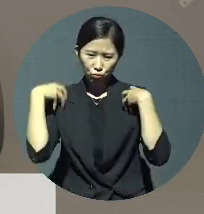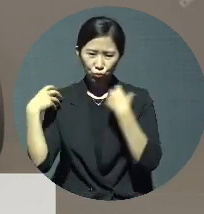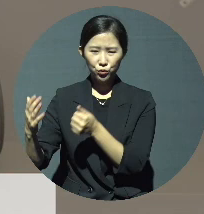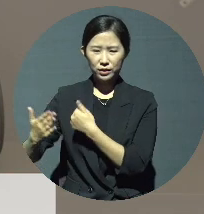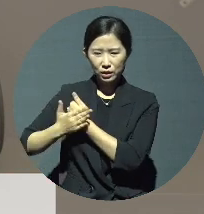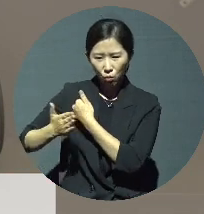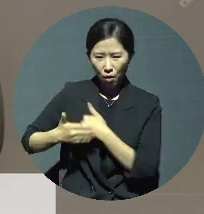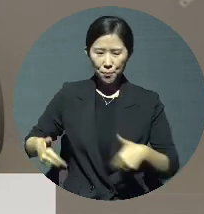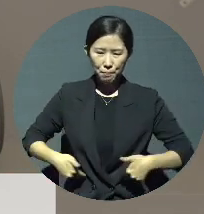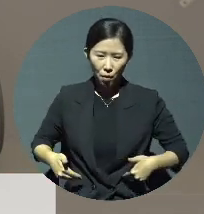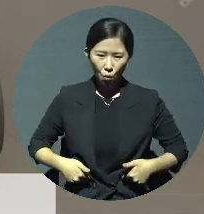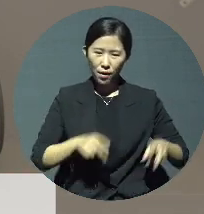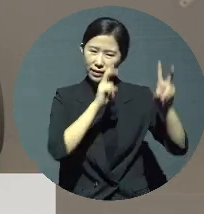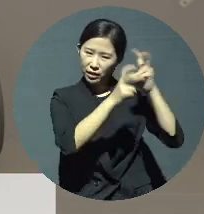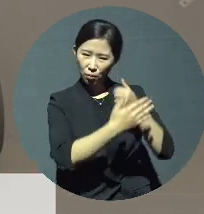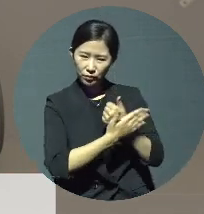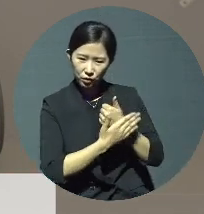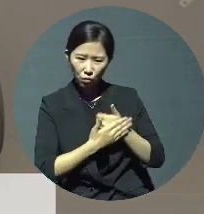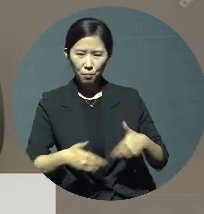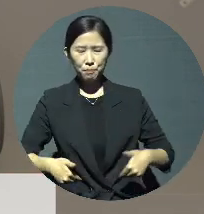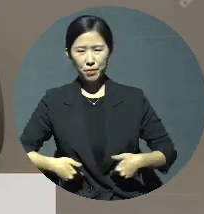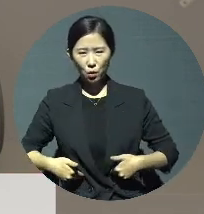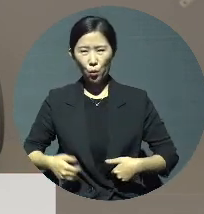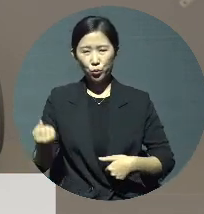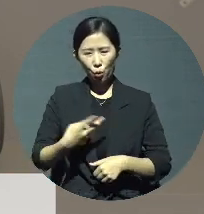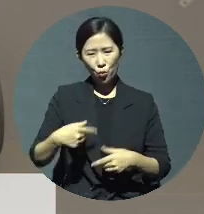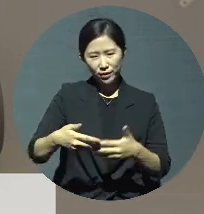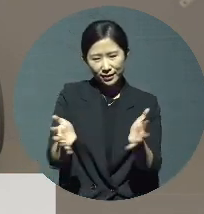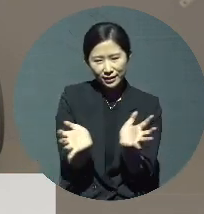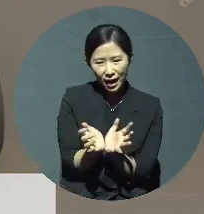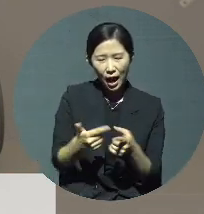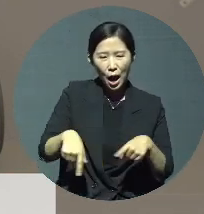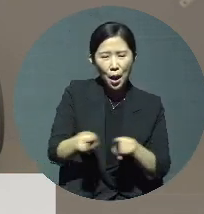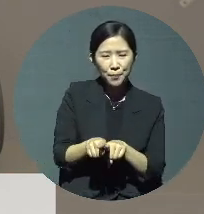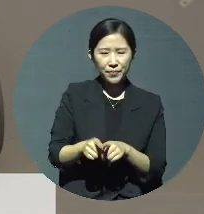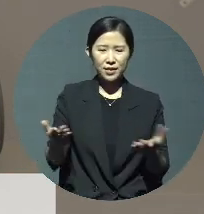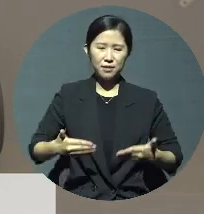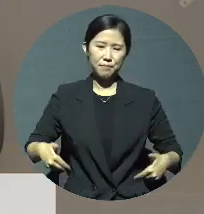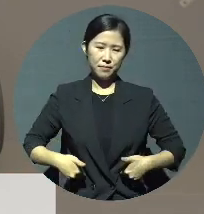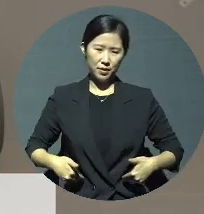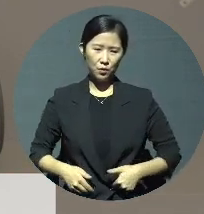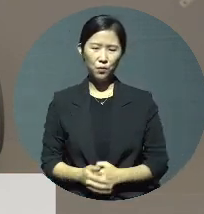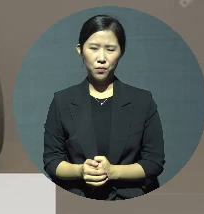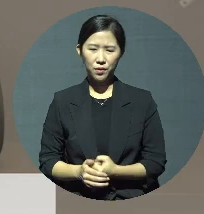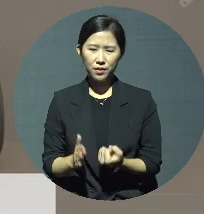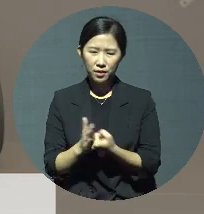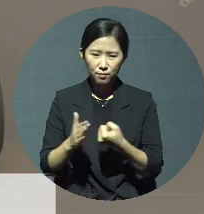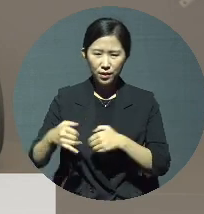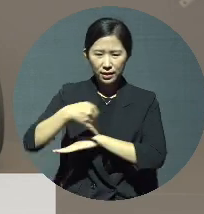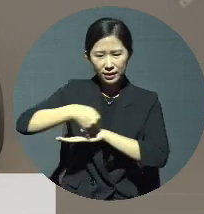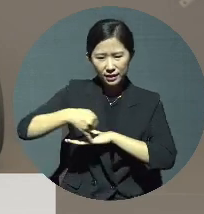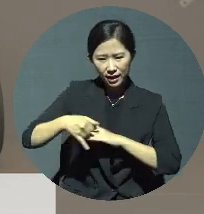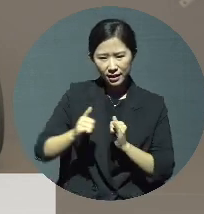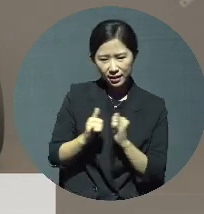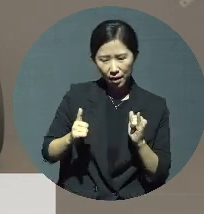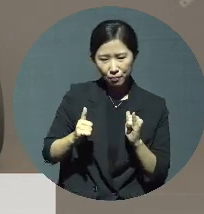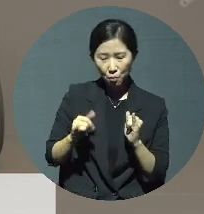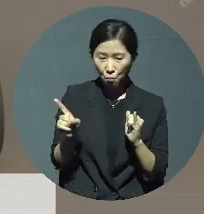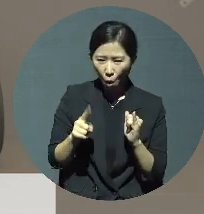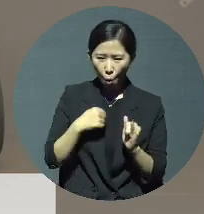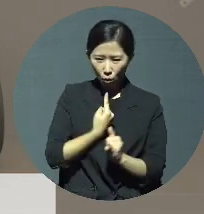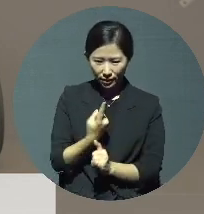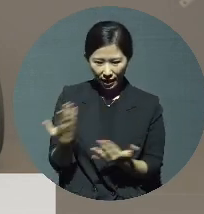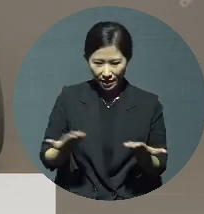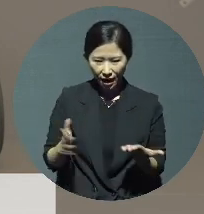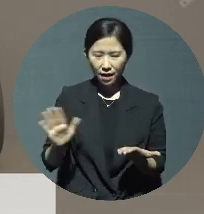companies, you need scientists to all come together with designers to frame what those new opportunities and possibilities are for a better